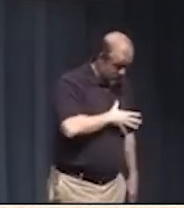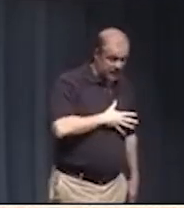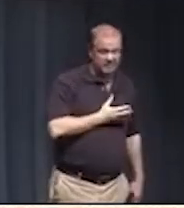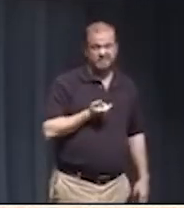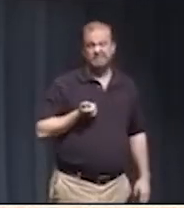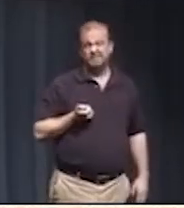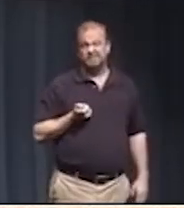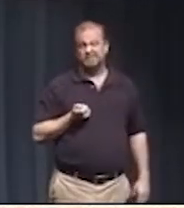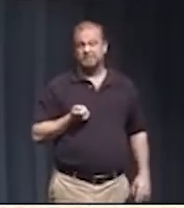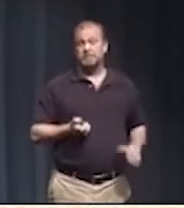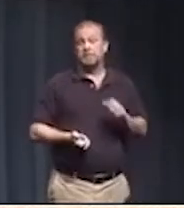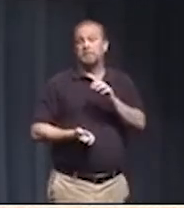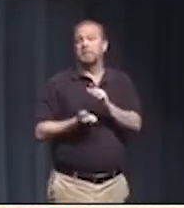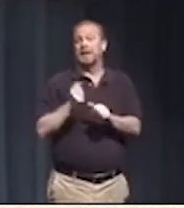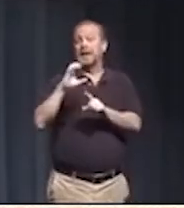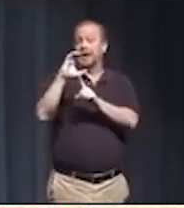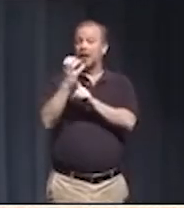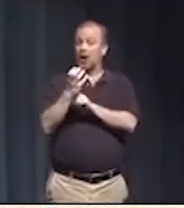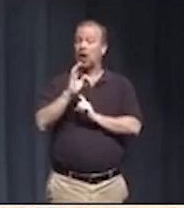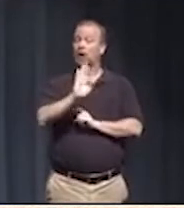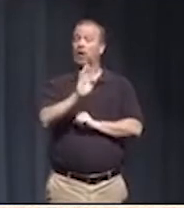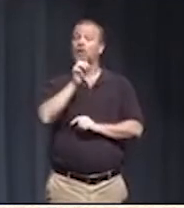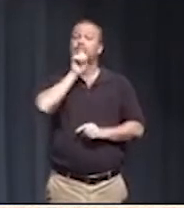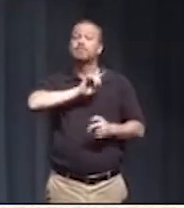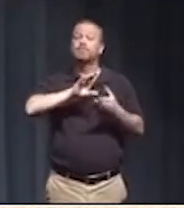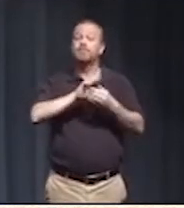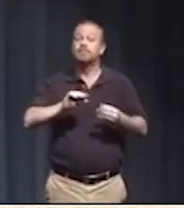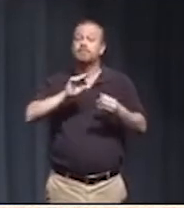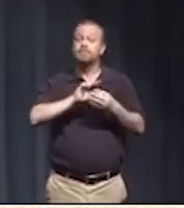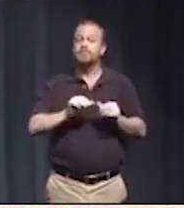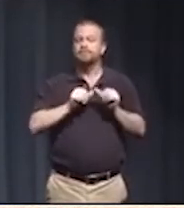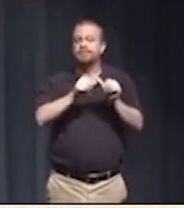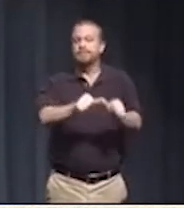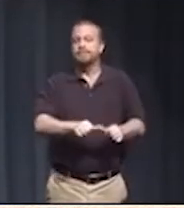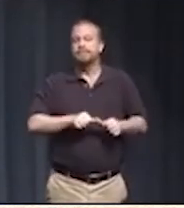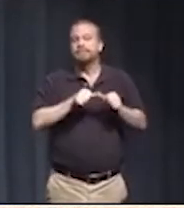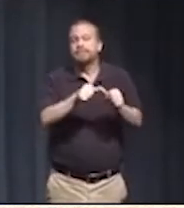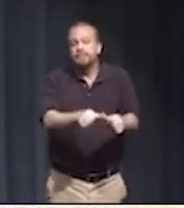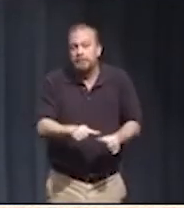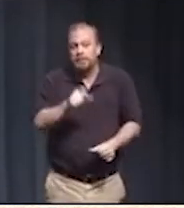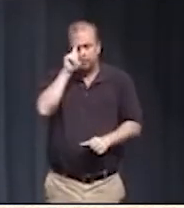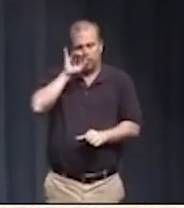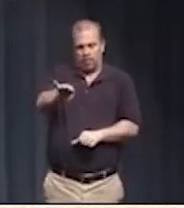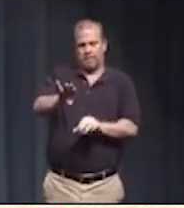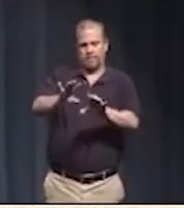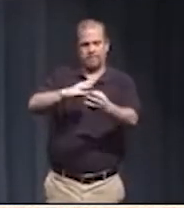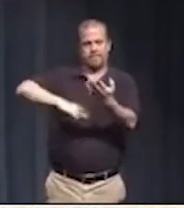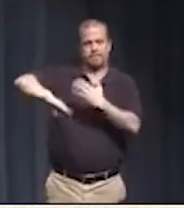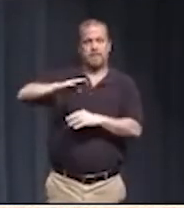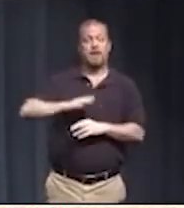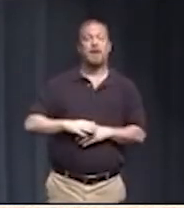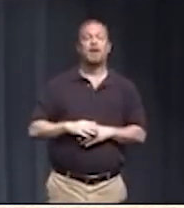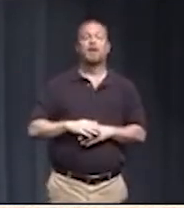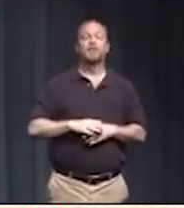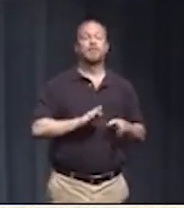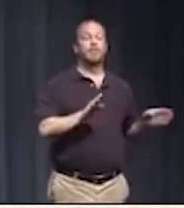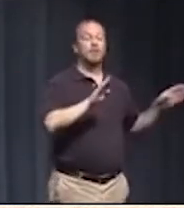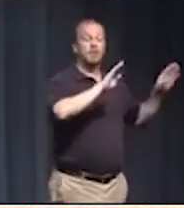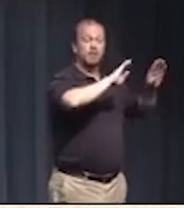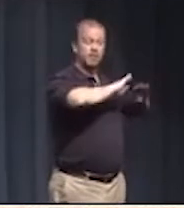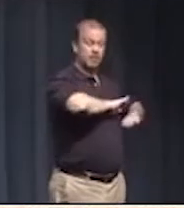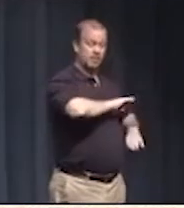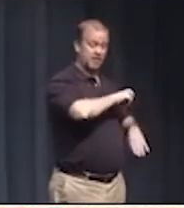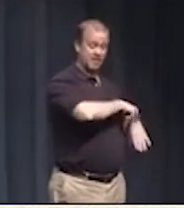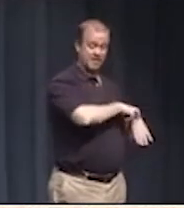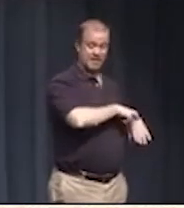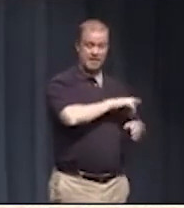culture perpetuates its own myths based on their own society. Okay? Dark Ages, the Middle Ages, and the Renaissance. We see